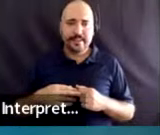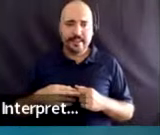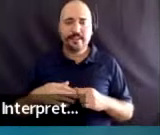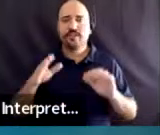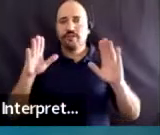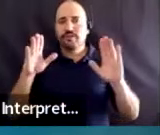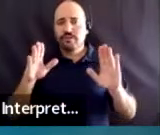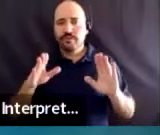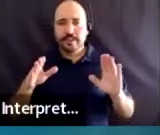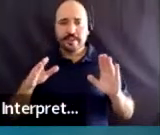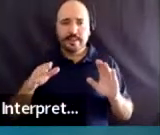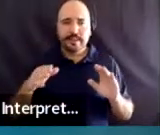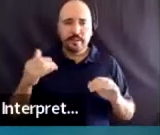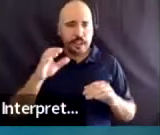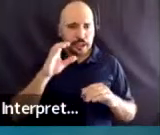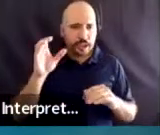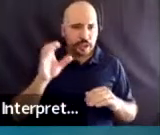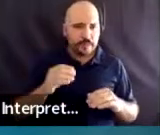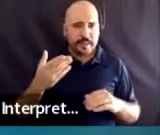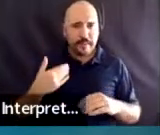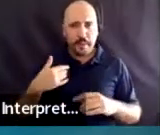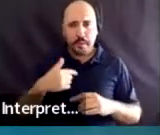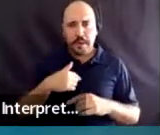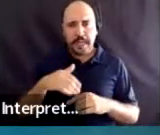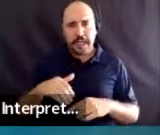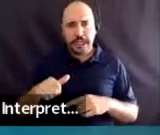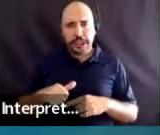Great. I don't know why Zoom is telling me we're in a practice